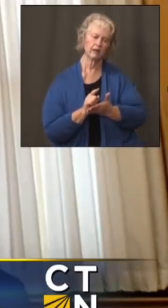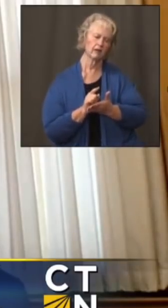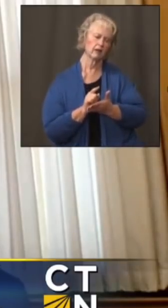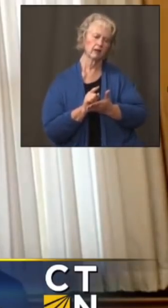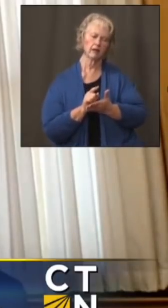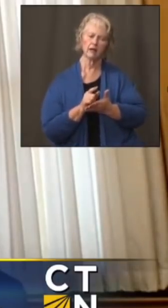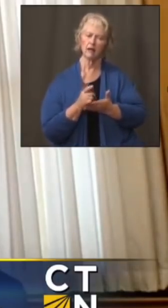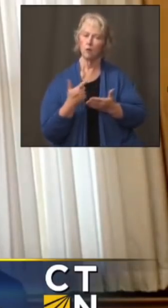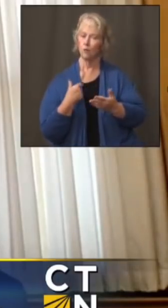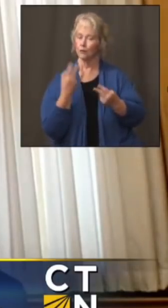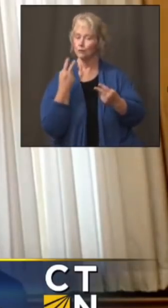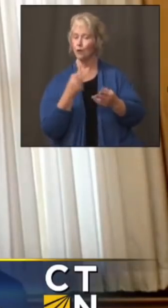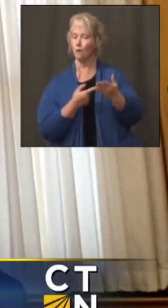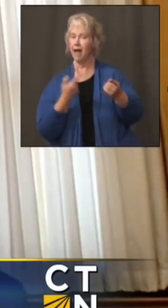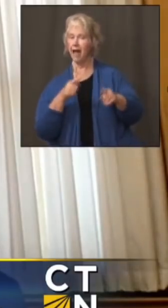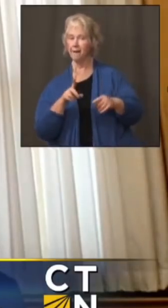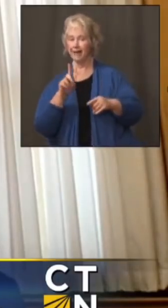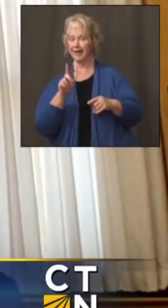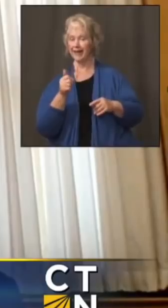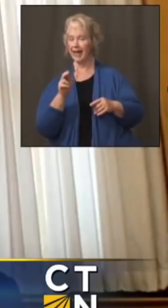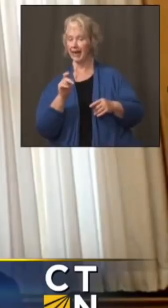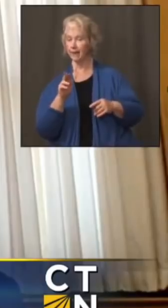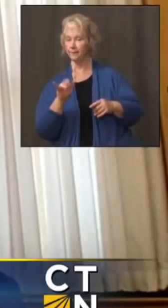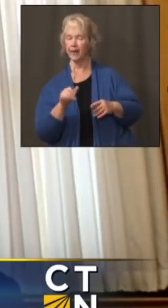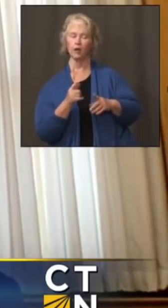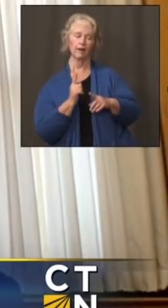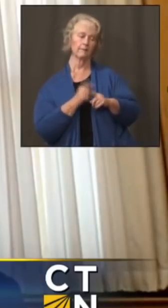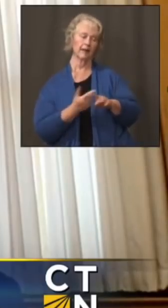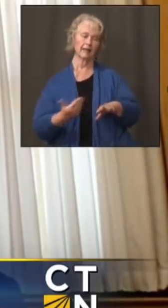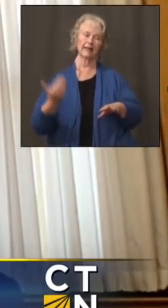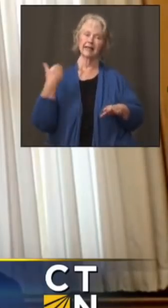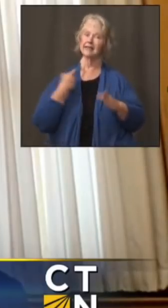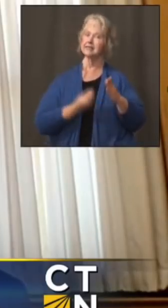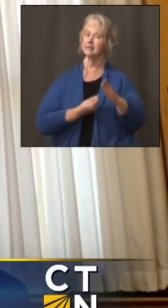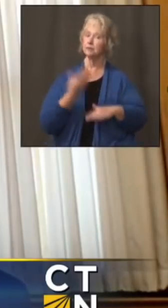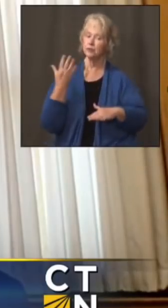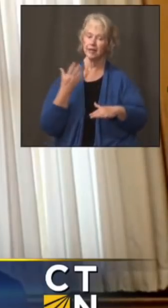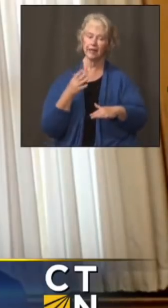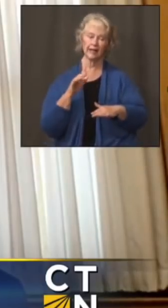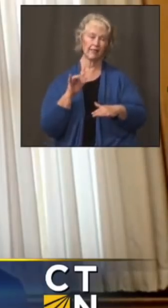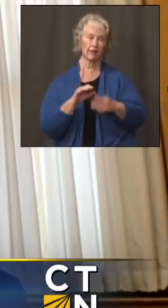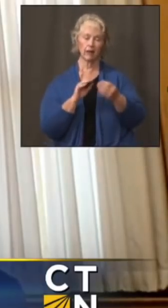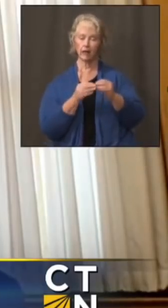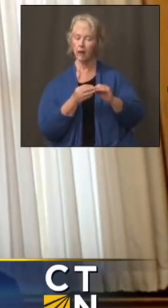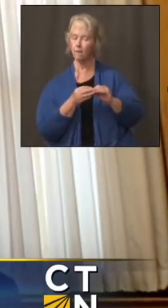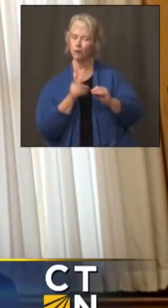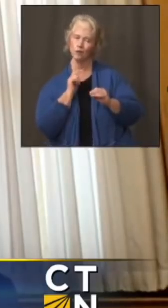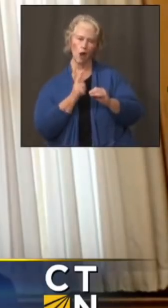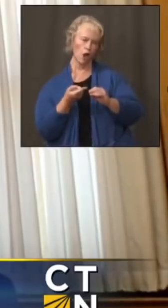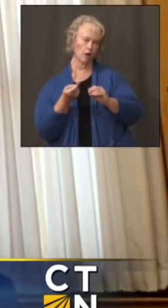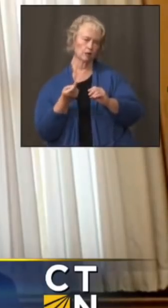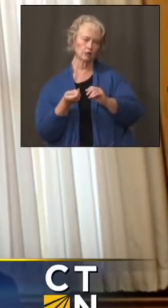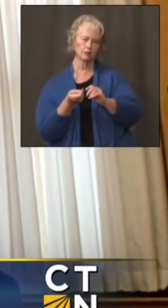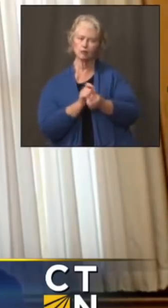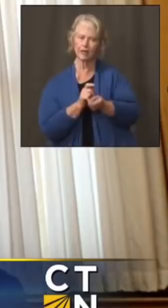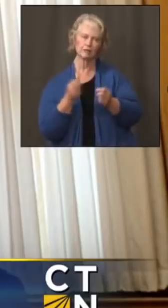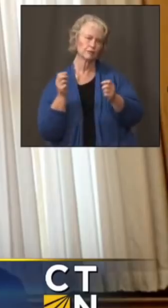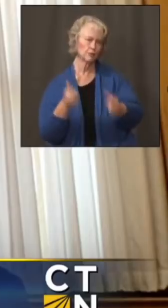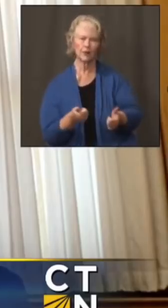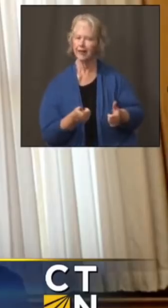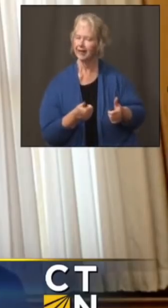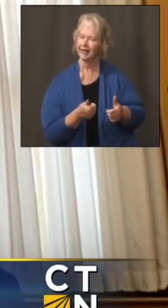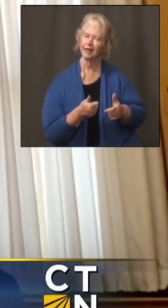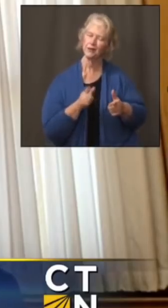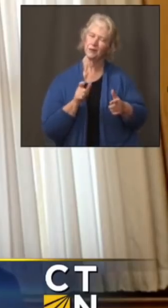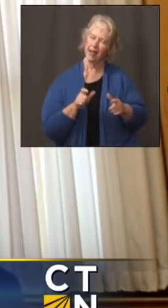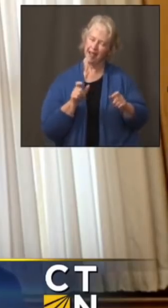we saw from Danbury, and frankly, we saw back in the spring, right? These trends don't turn on a dime. As Commissioner Gifford mentioned, you